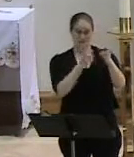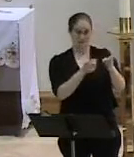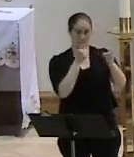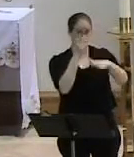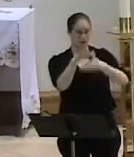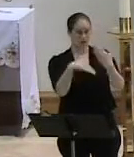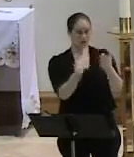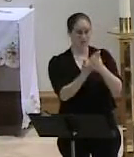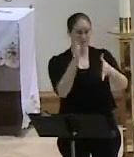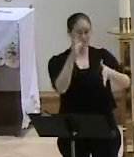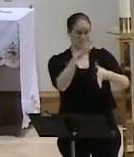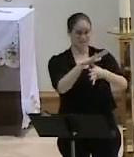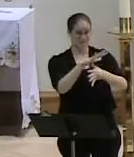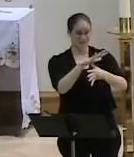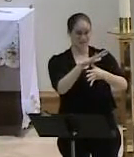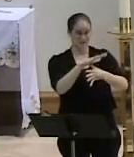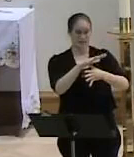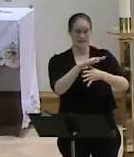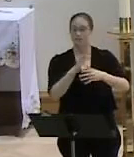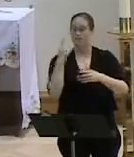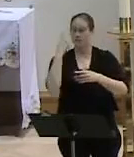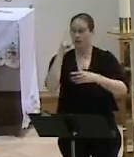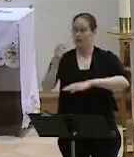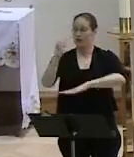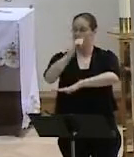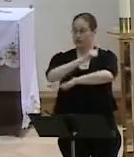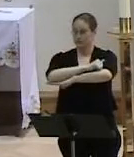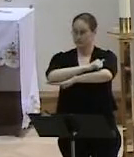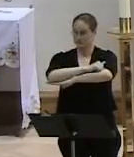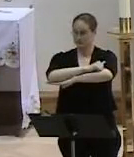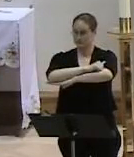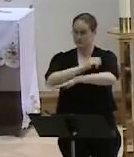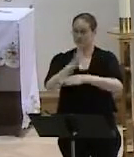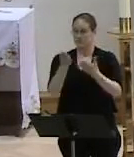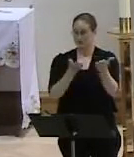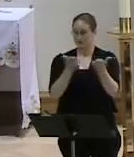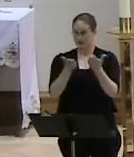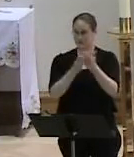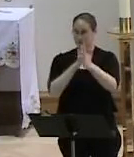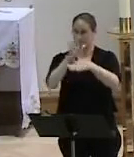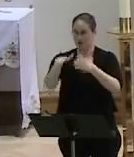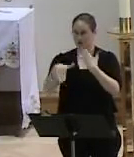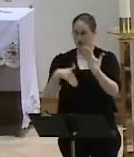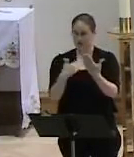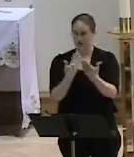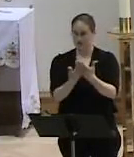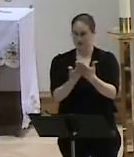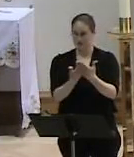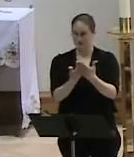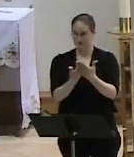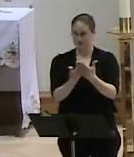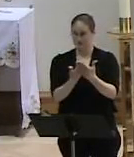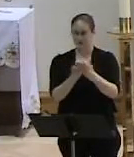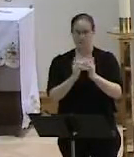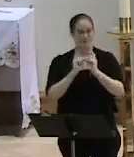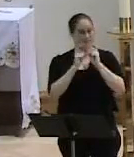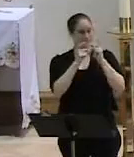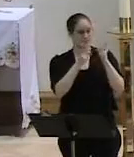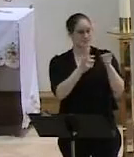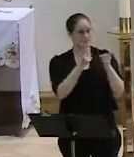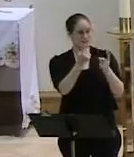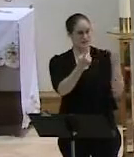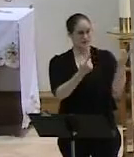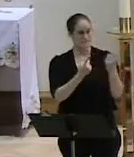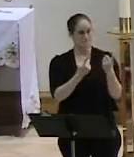the seniors that have been altar servers throughout their school years. And I will call them forward as soon